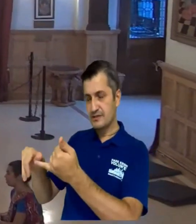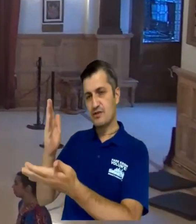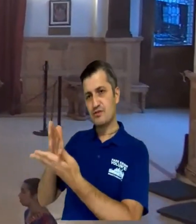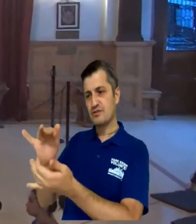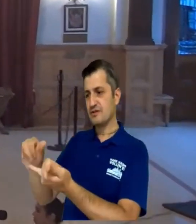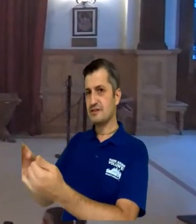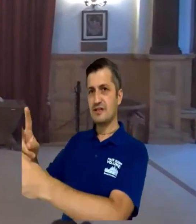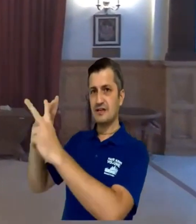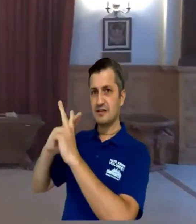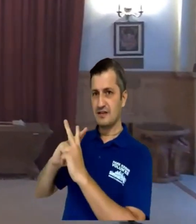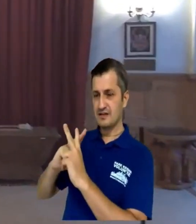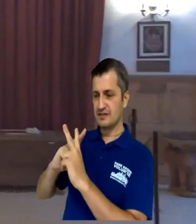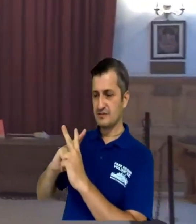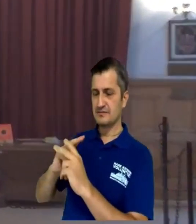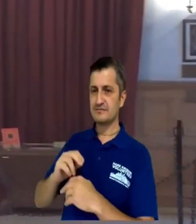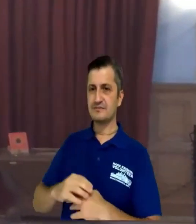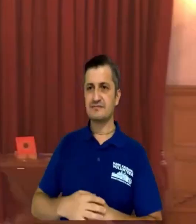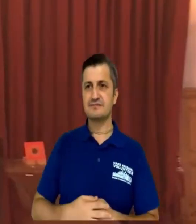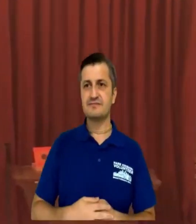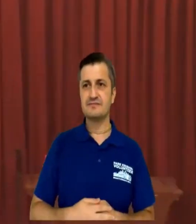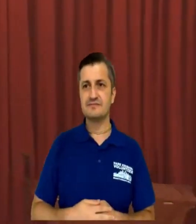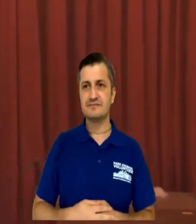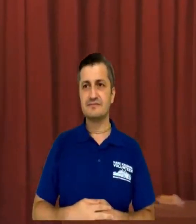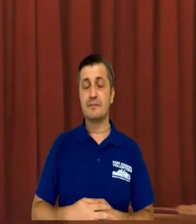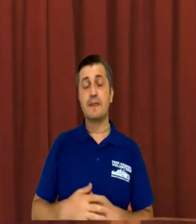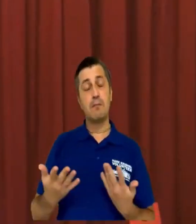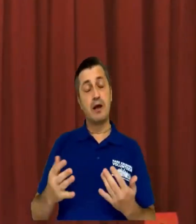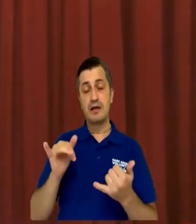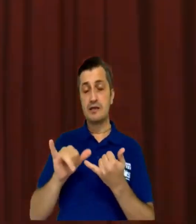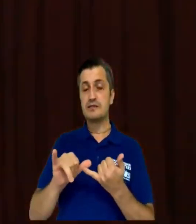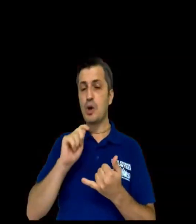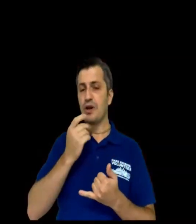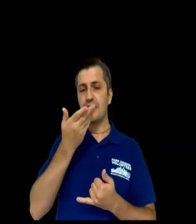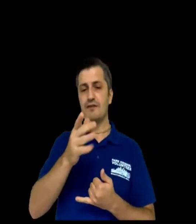us a choice. So on that note,